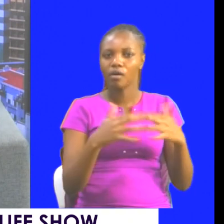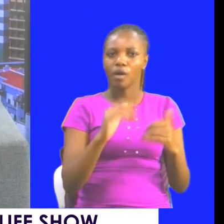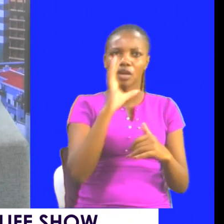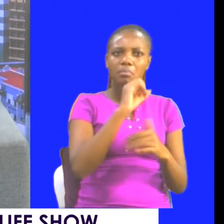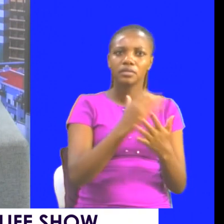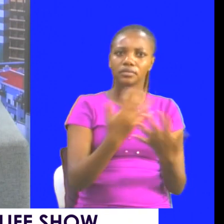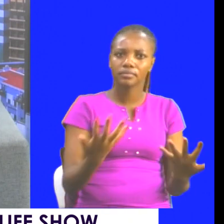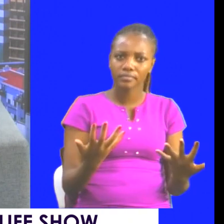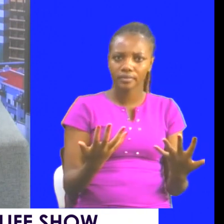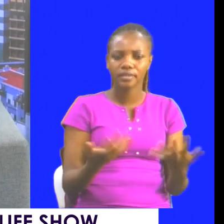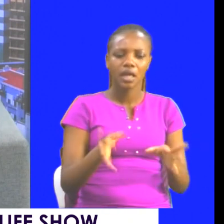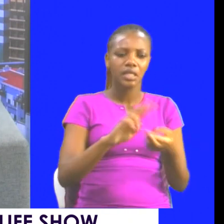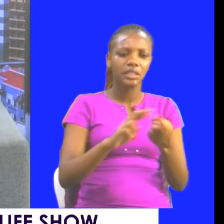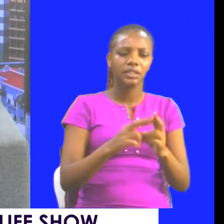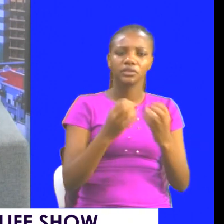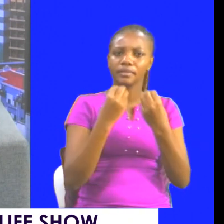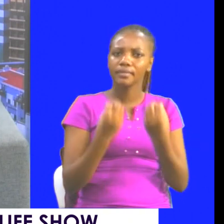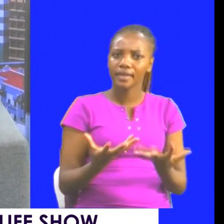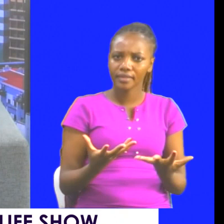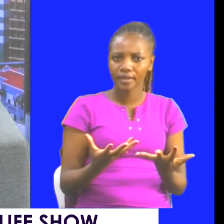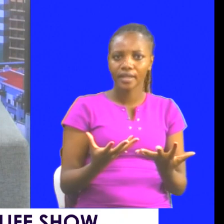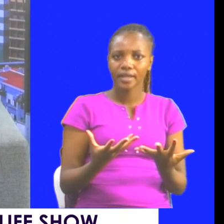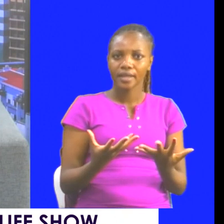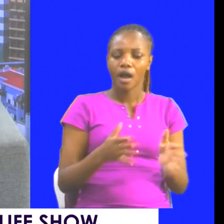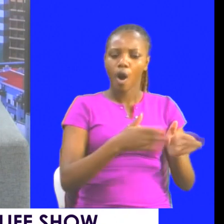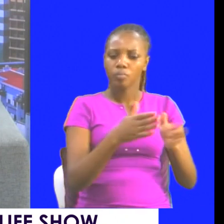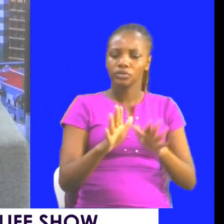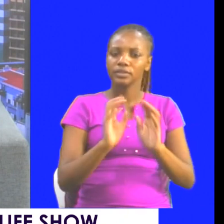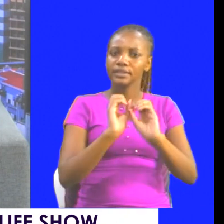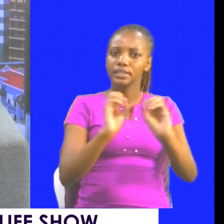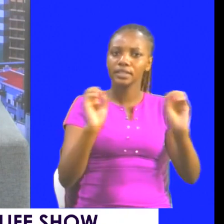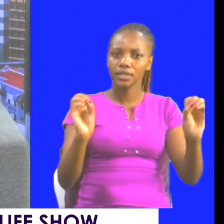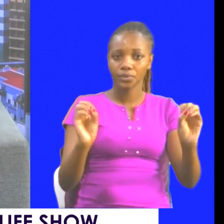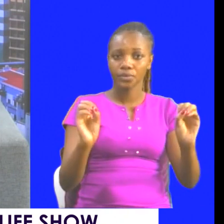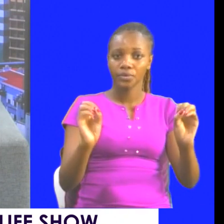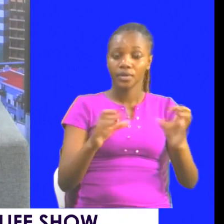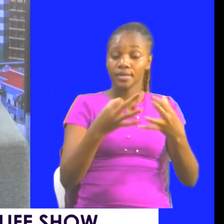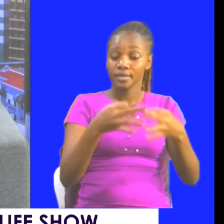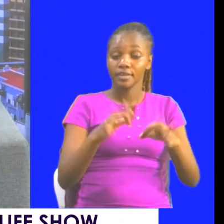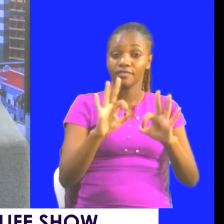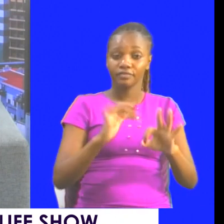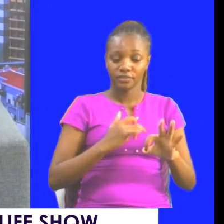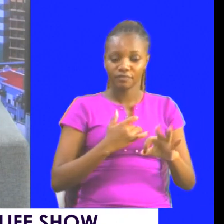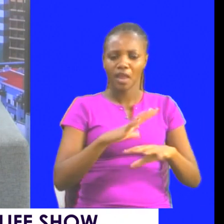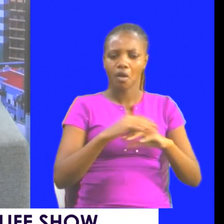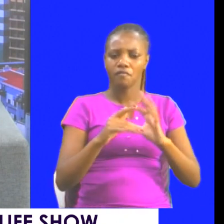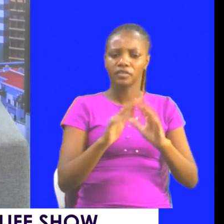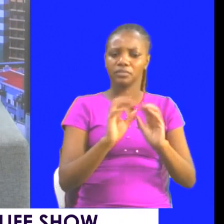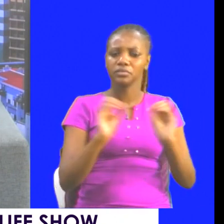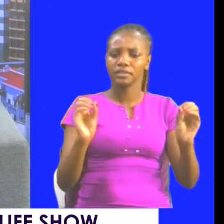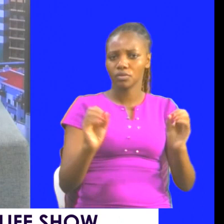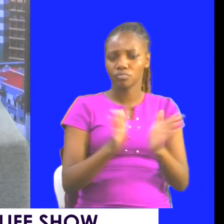of lack of relationships and lack of opportunities, if you are uncomfortable with